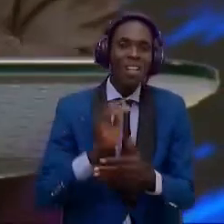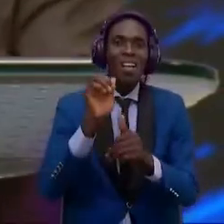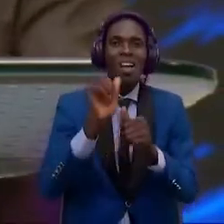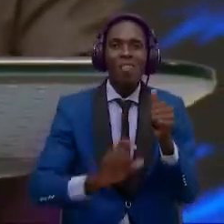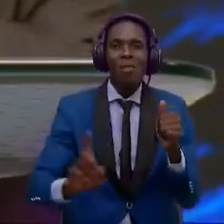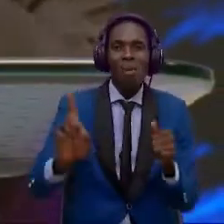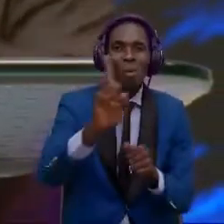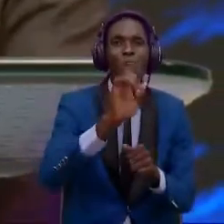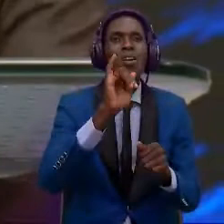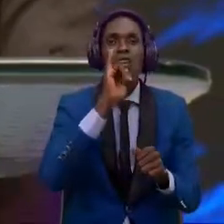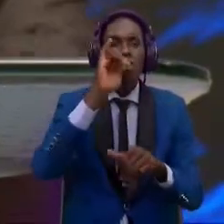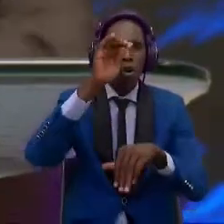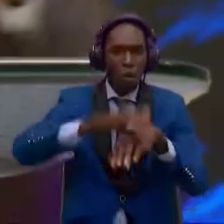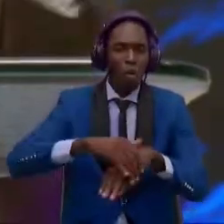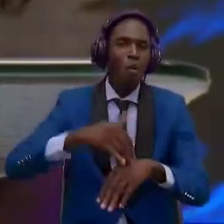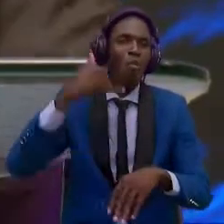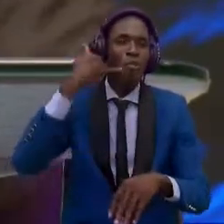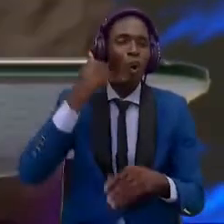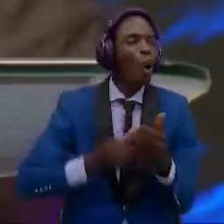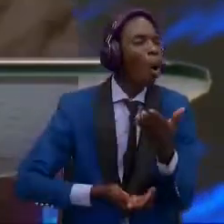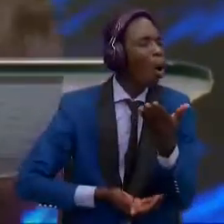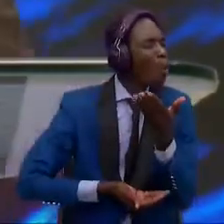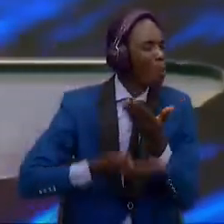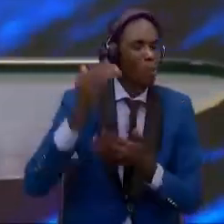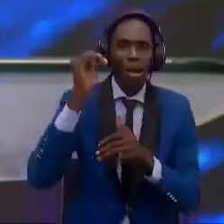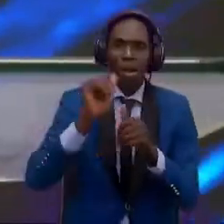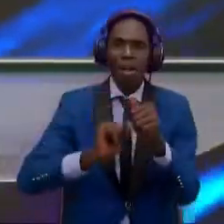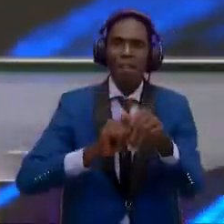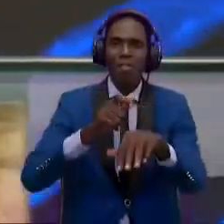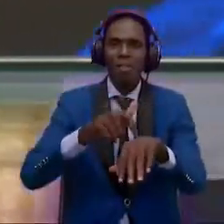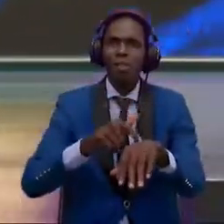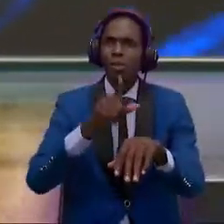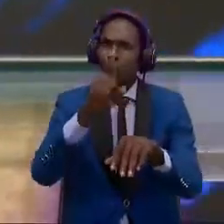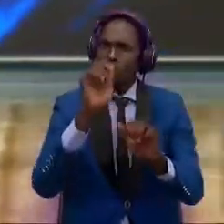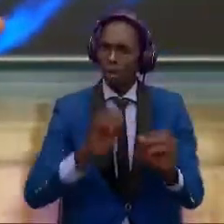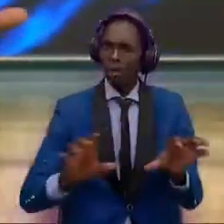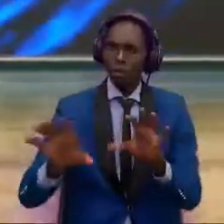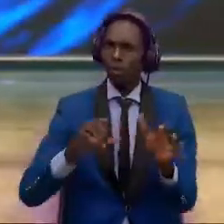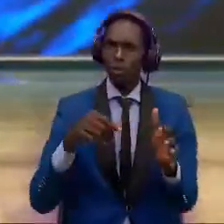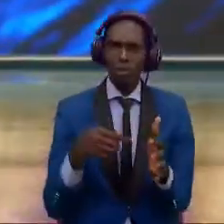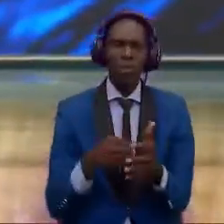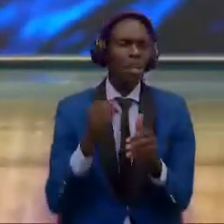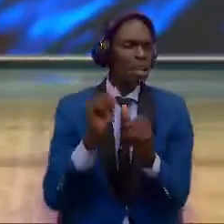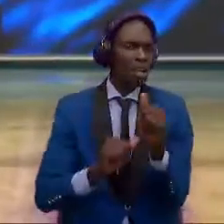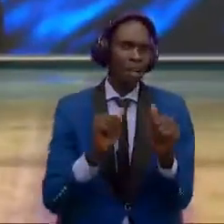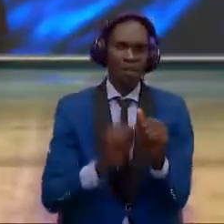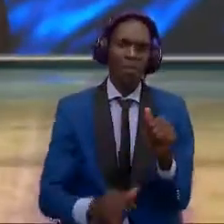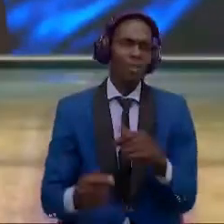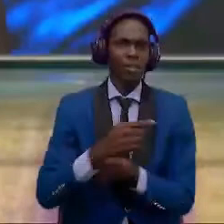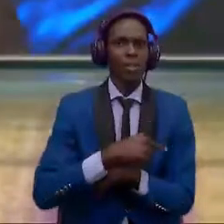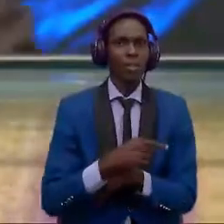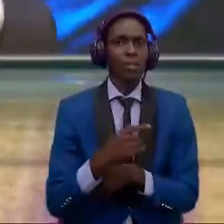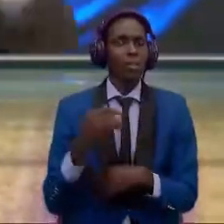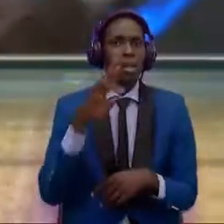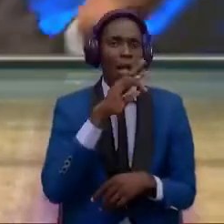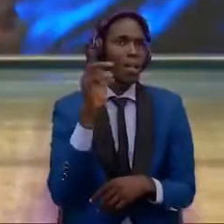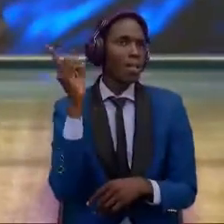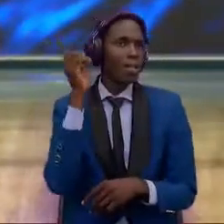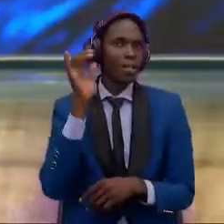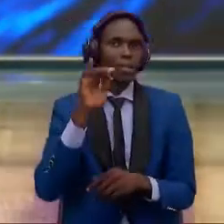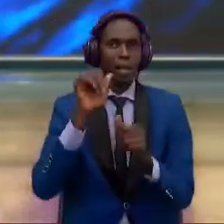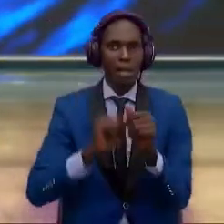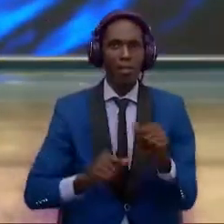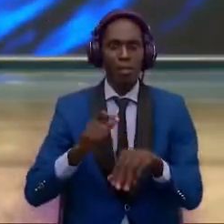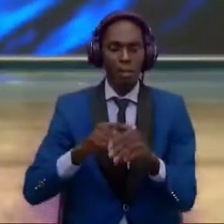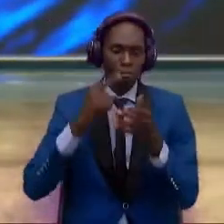on phone now almost every time. And so we can do this daily. If they're listening every time, if they're